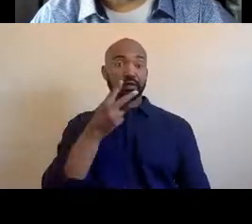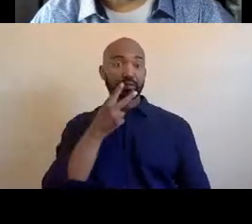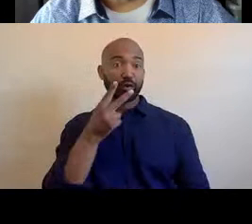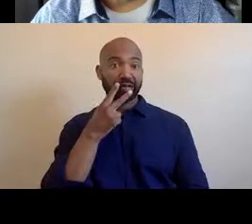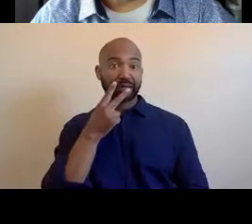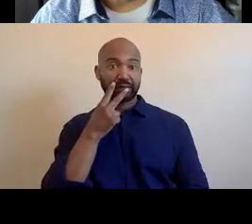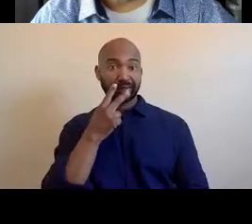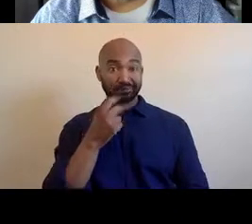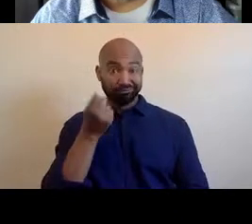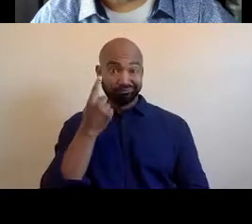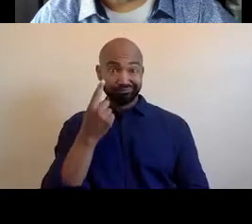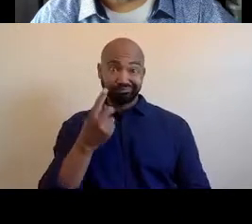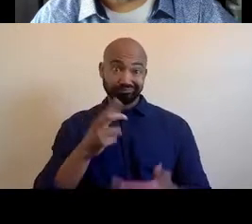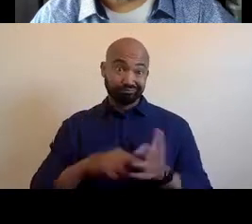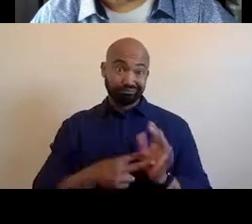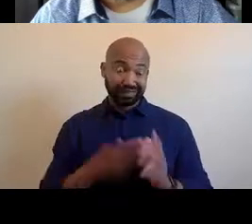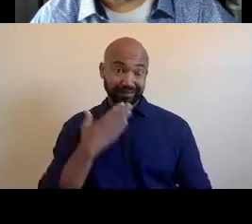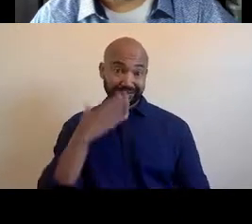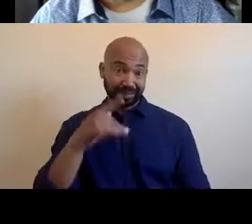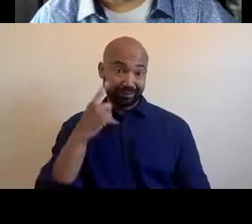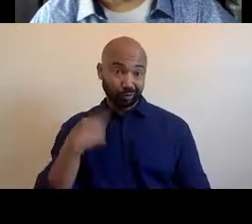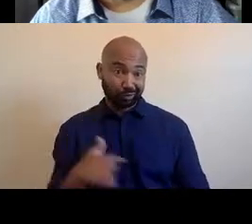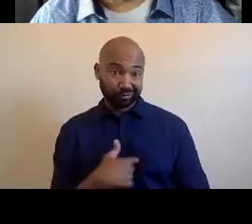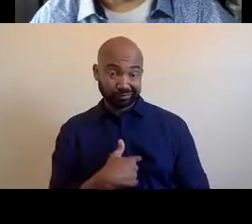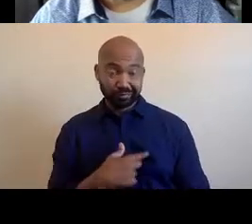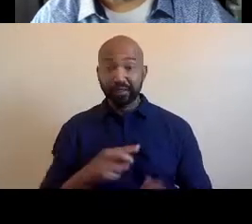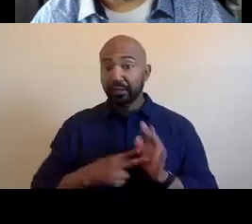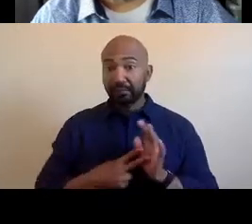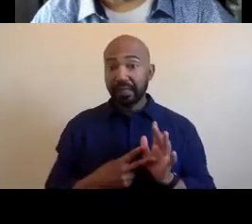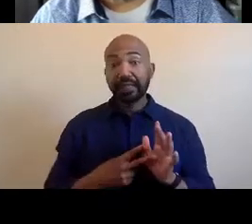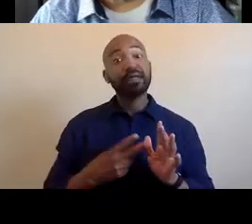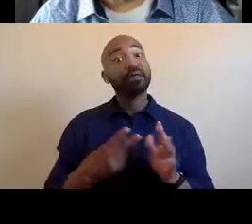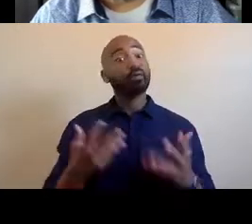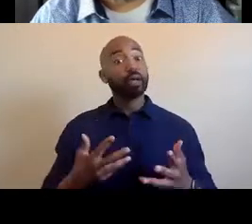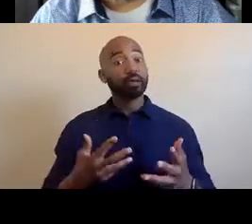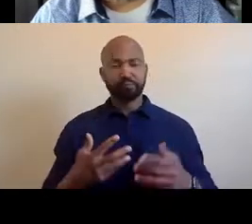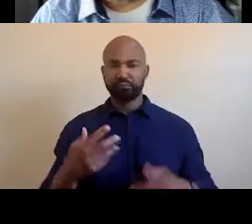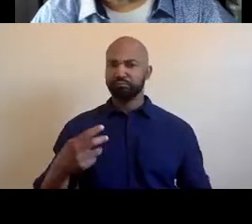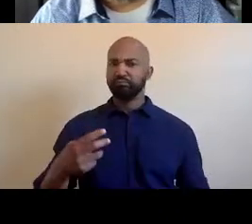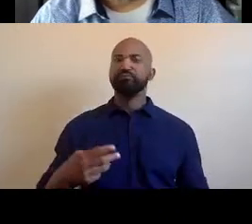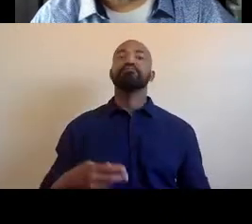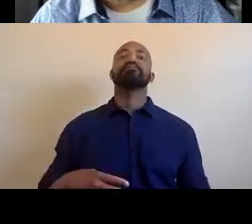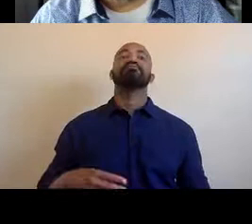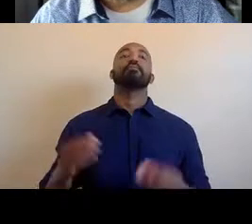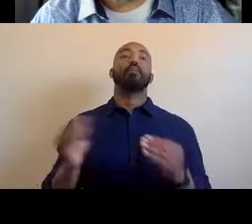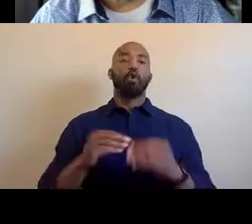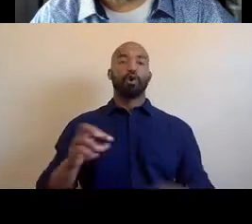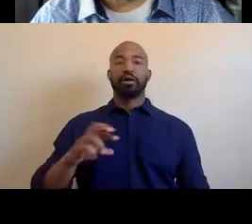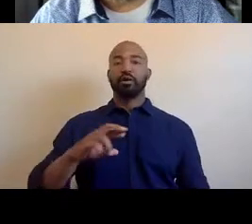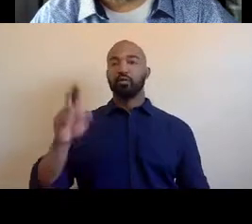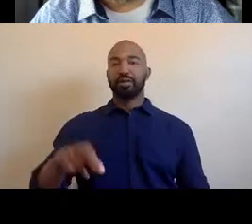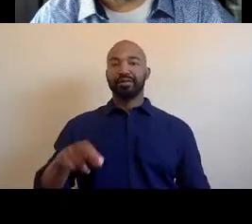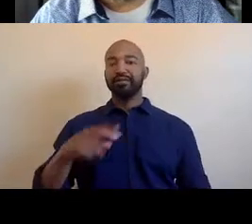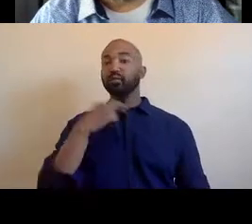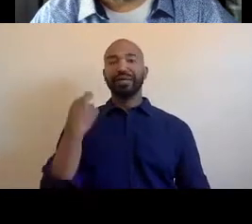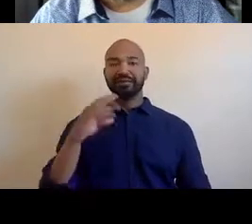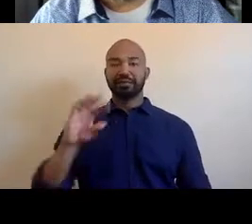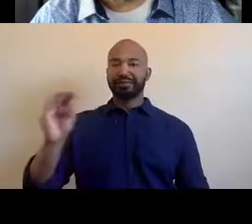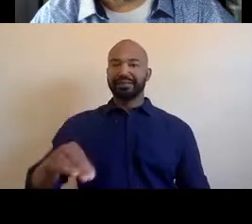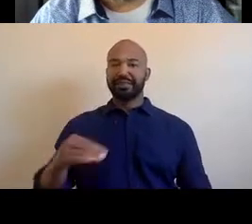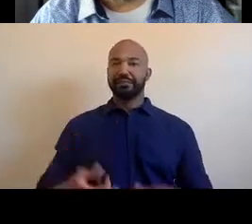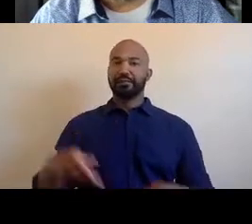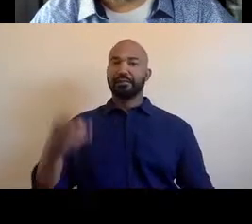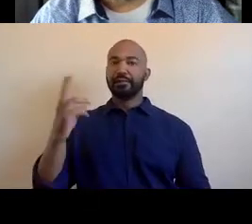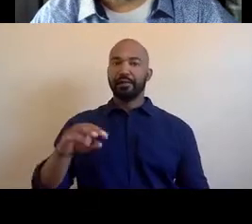That simply means that we know it increases the risk of a number of cancers, and it also increases your risk